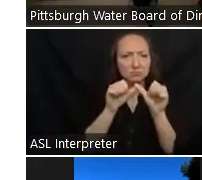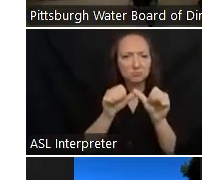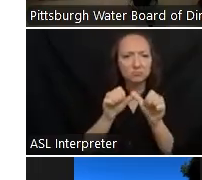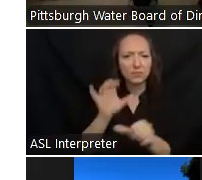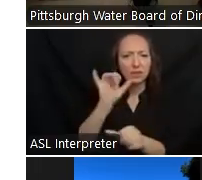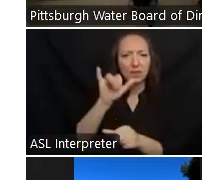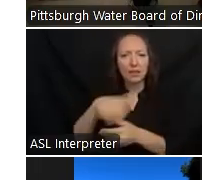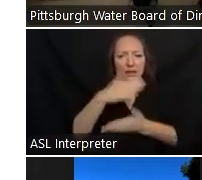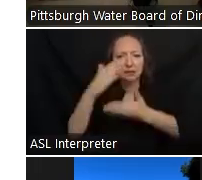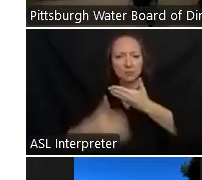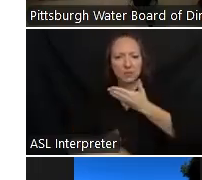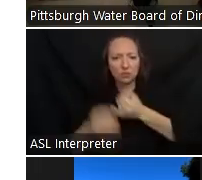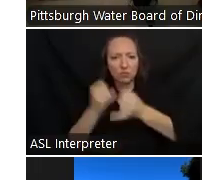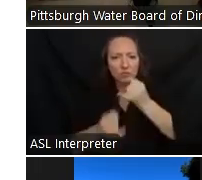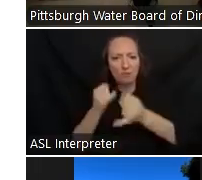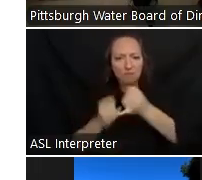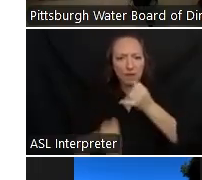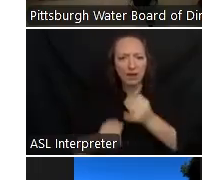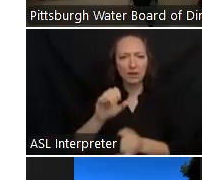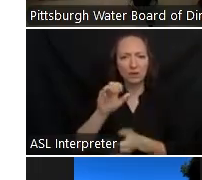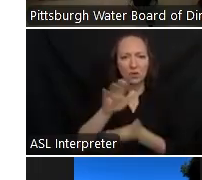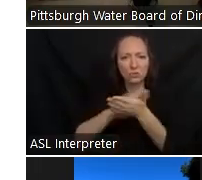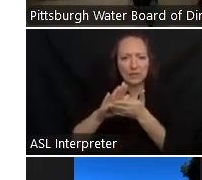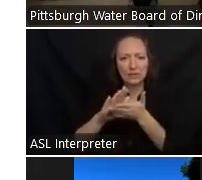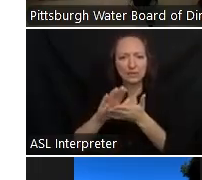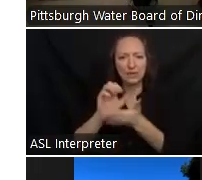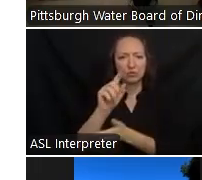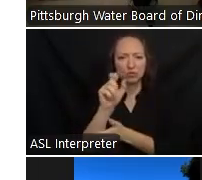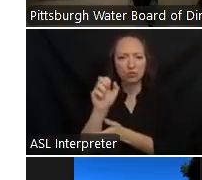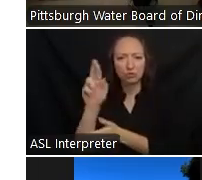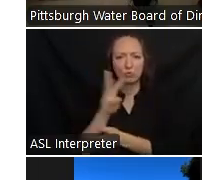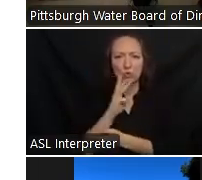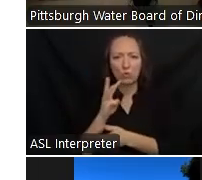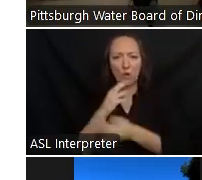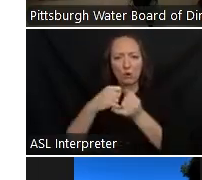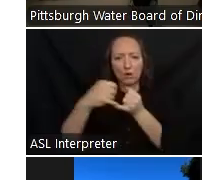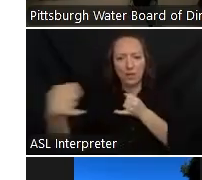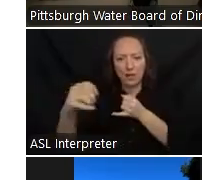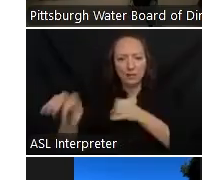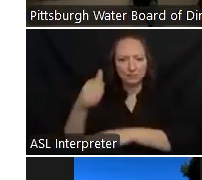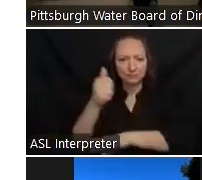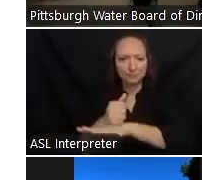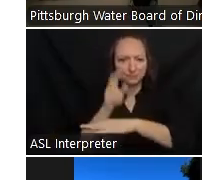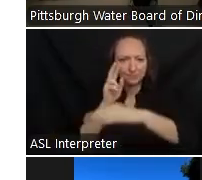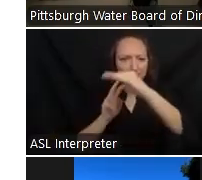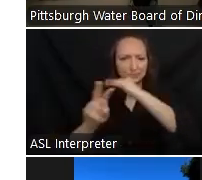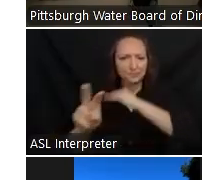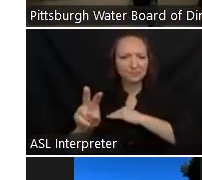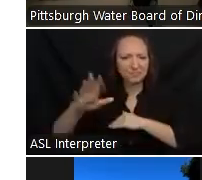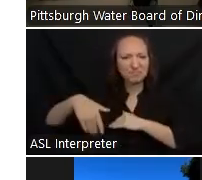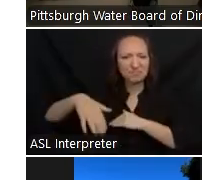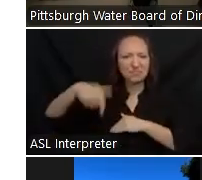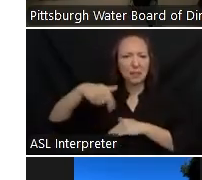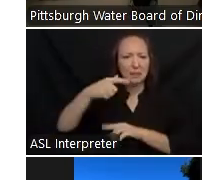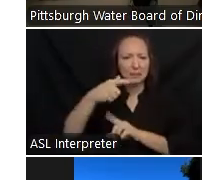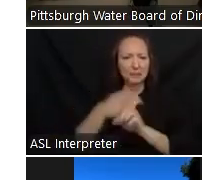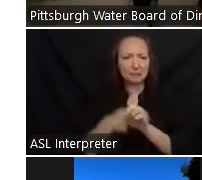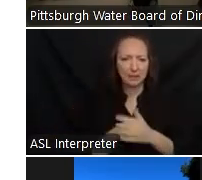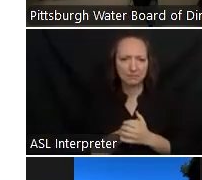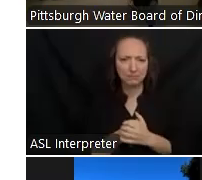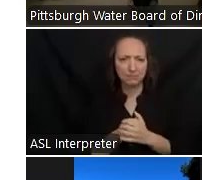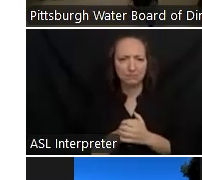after that. Moving on to a brief update on our lead service line replacement program. This map